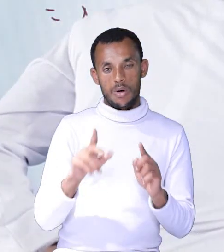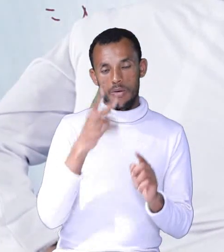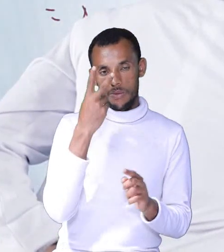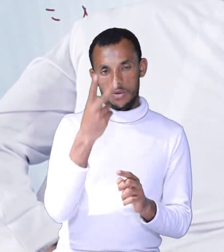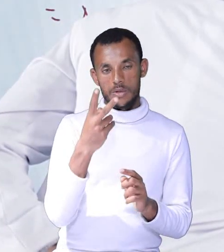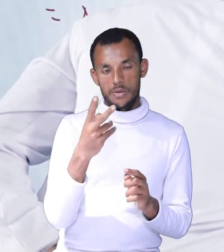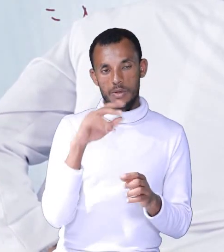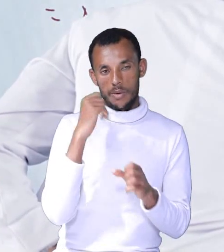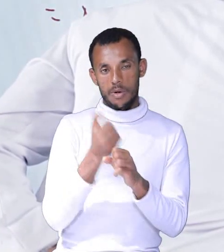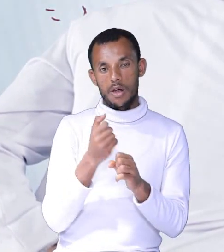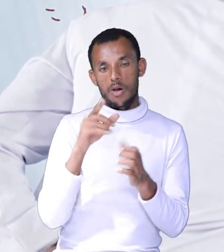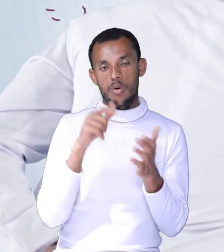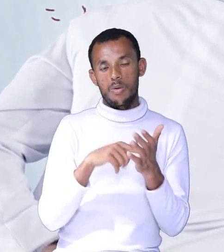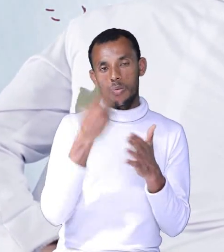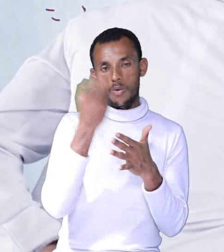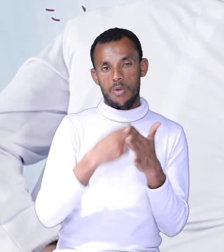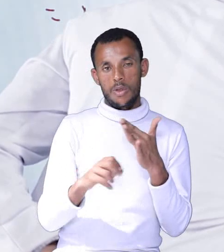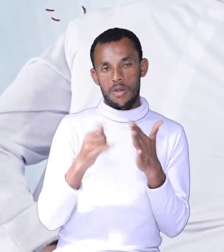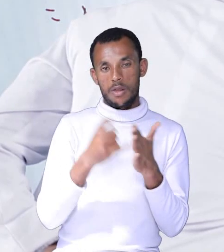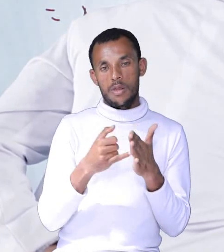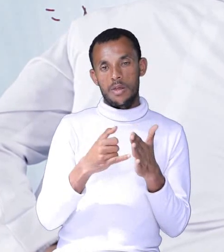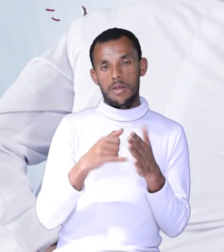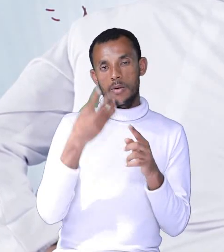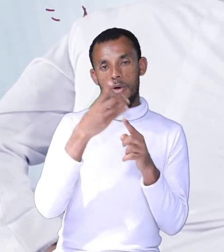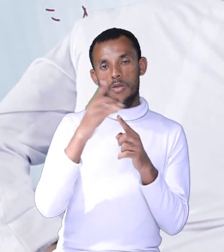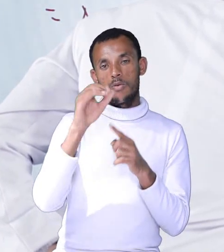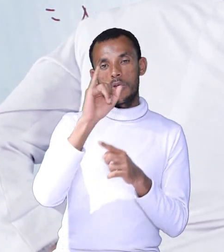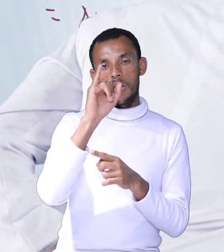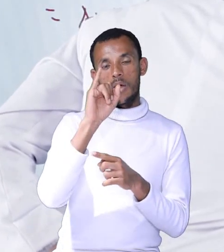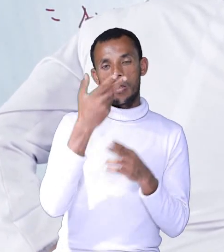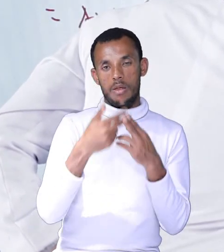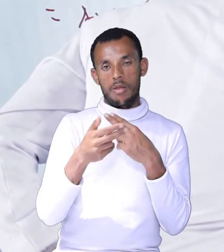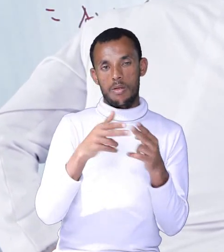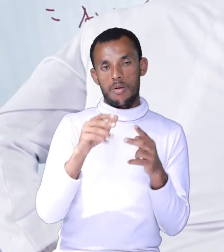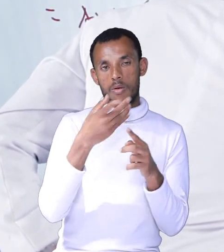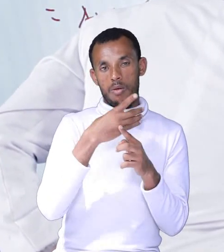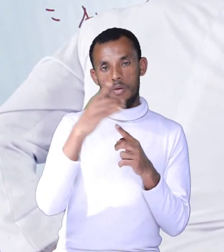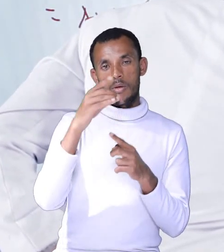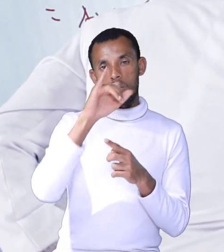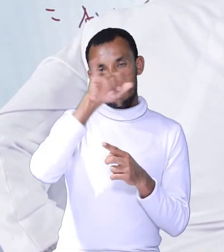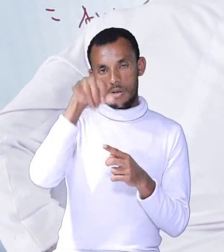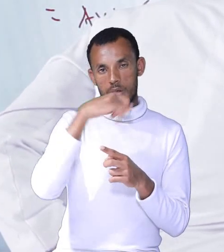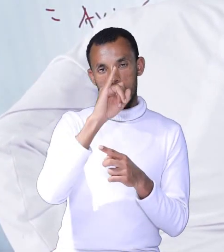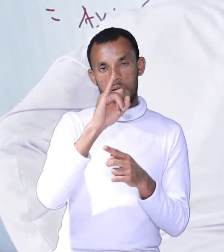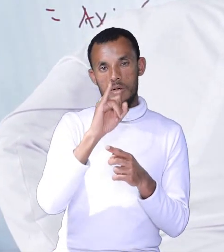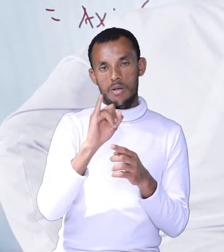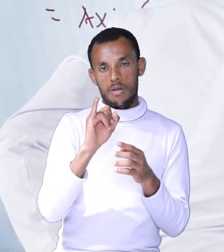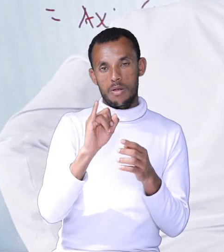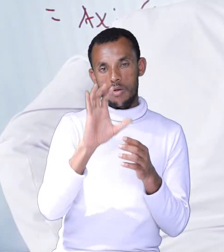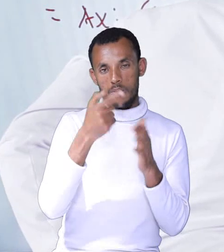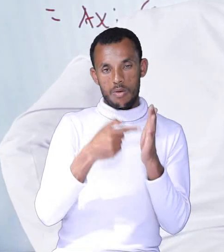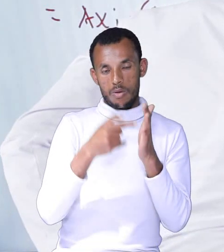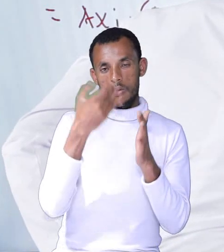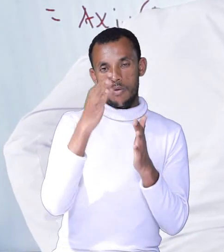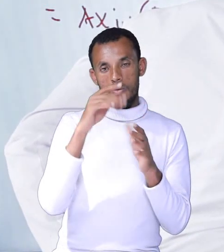just apply dot product for this, it's magnitude of I times magnitude of j cosine